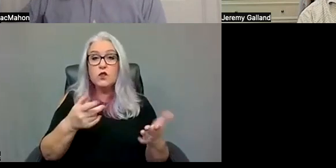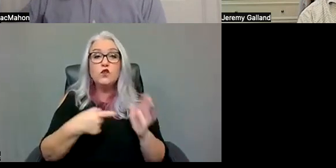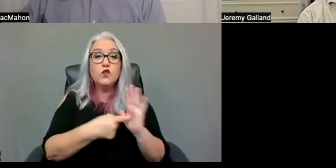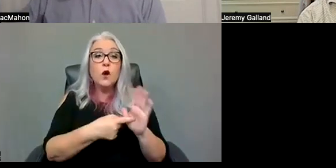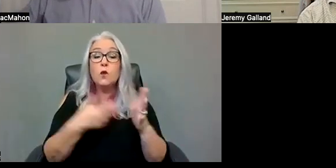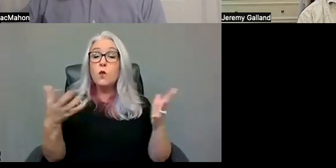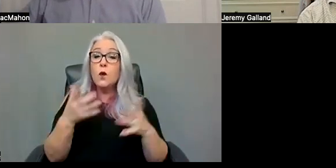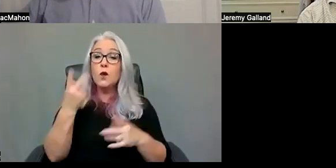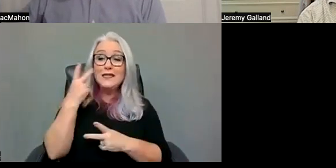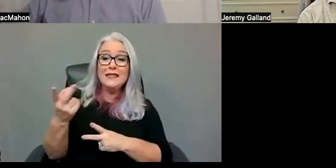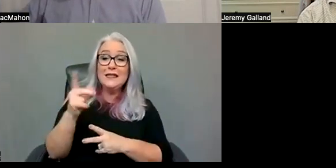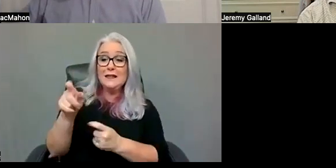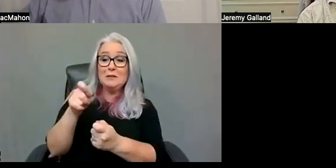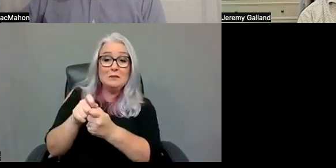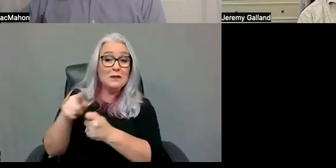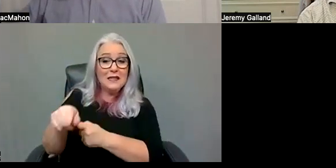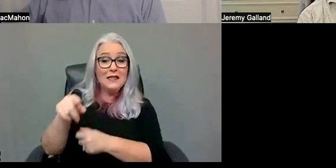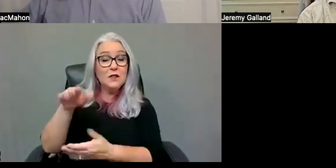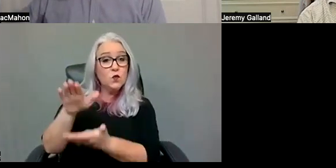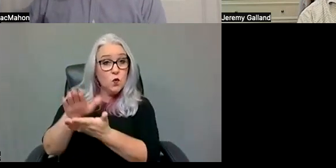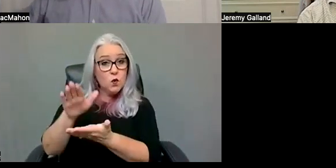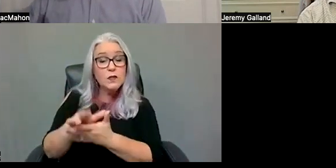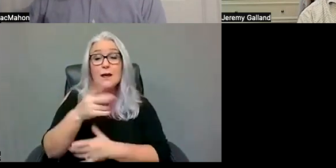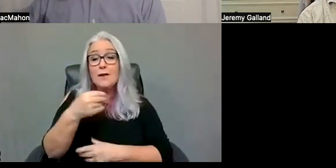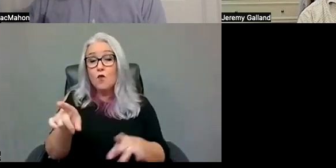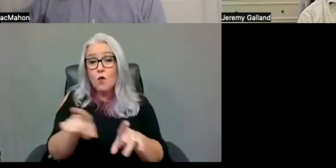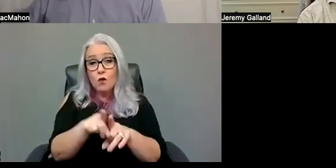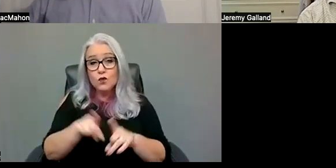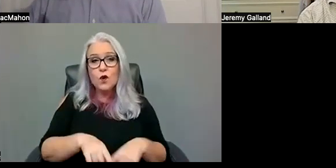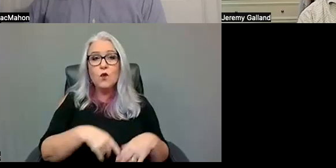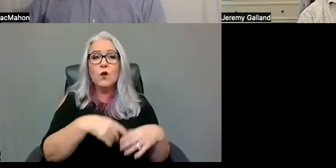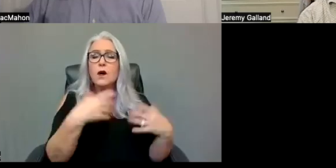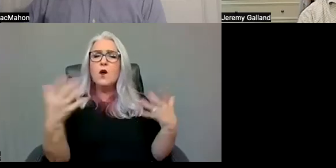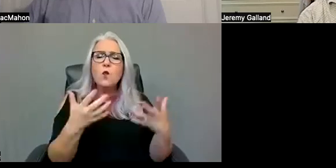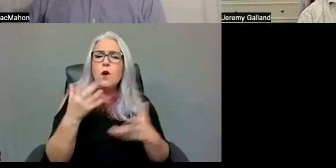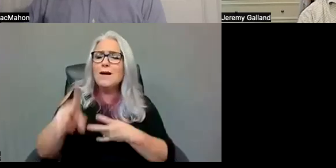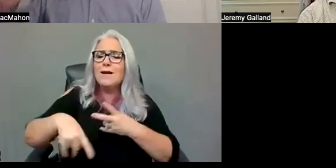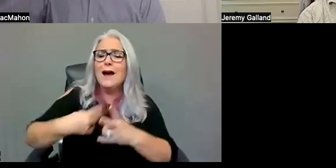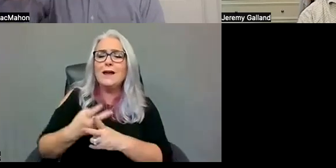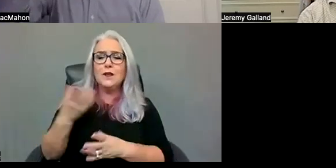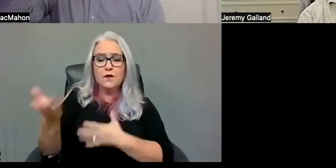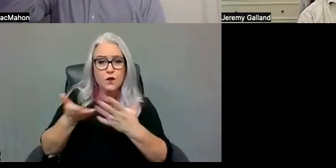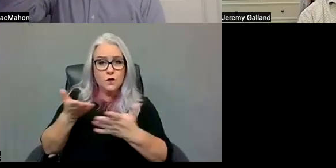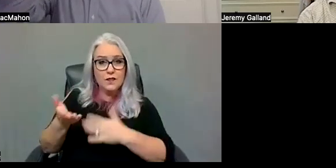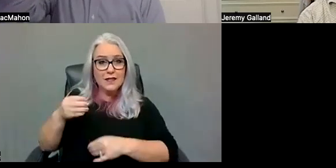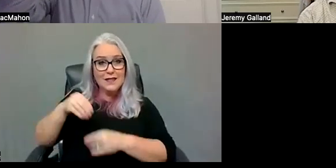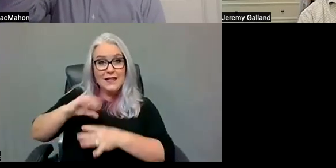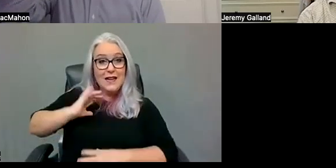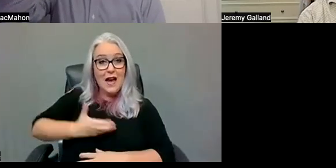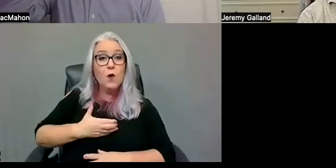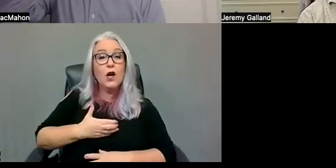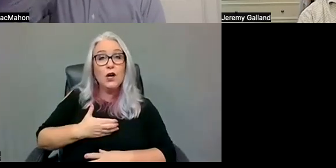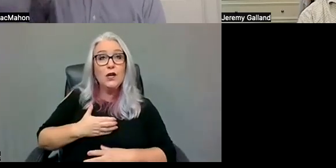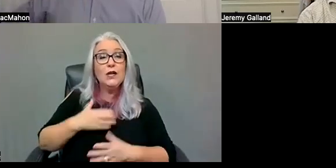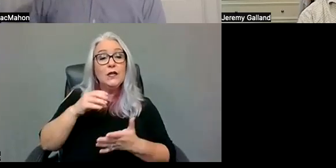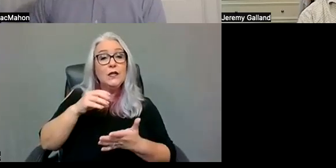that also compile lists of what services the children in our district are